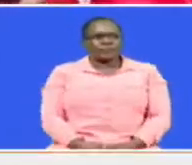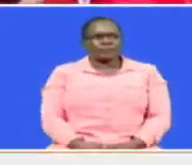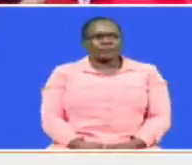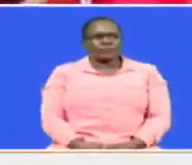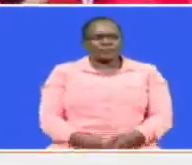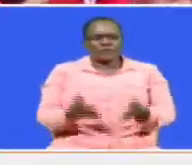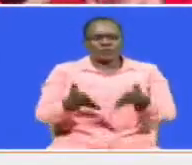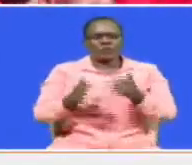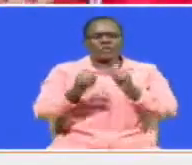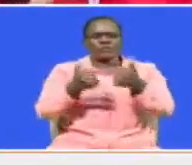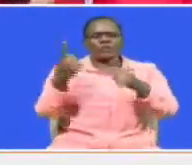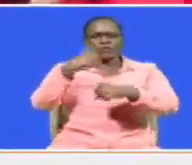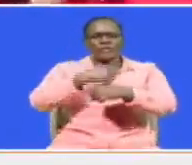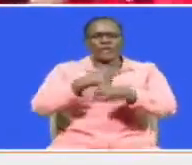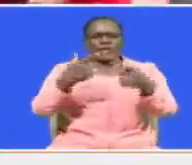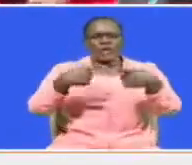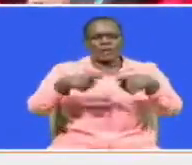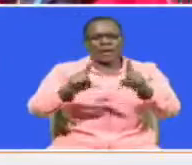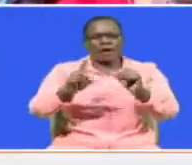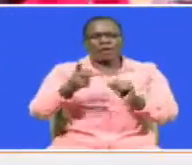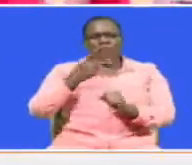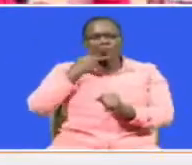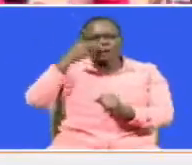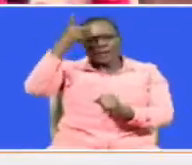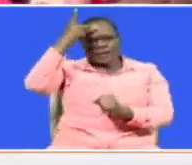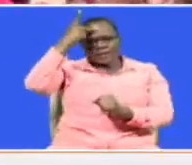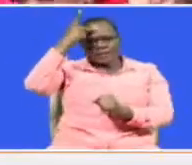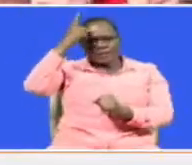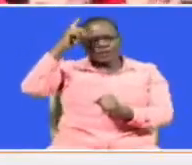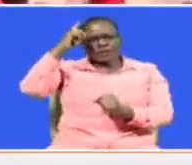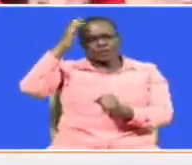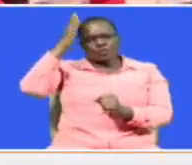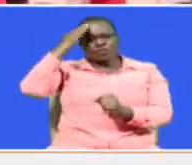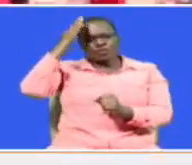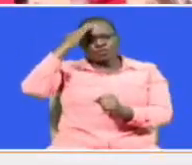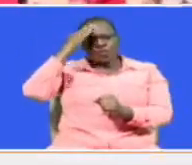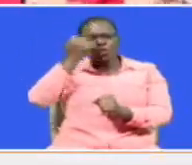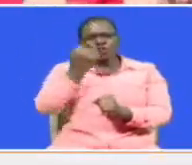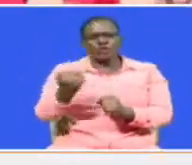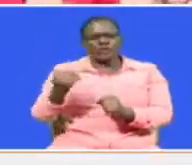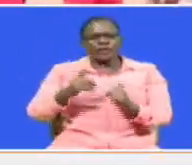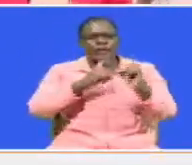Siku hii ya michezo inawapa wazazi nafasi ya kutambua vipaji ambavyo wanawao wanamiliki.